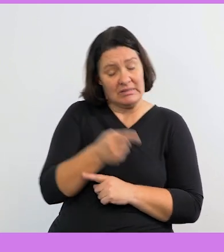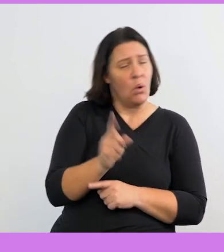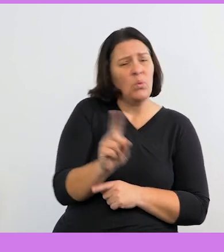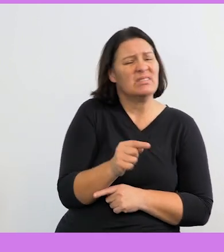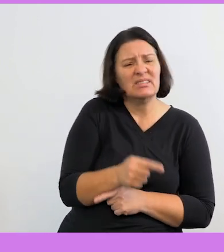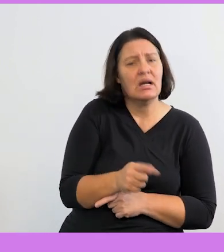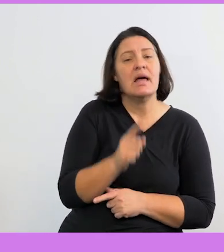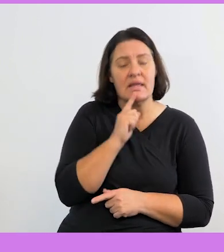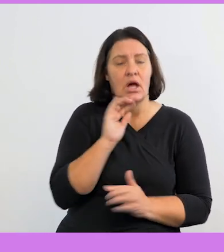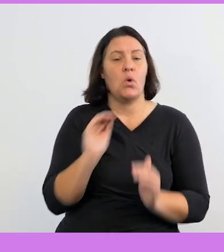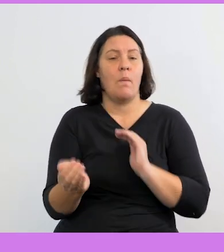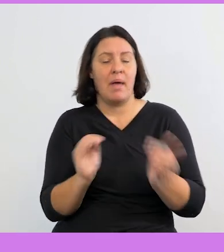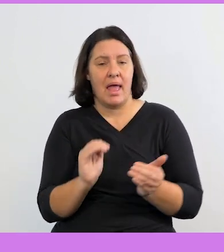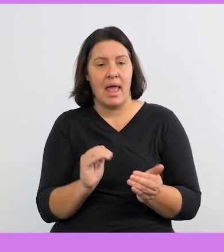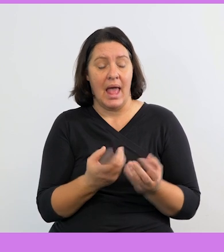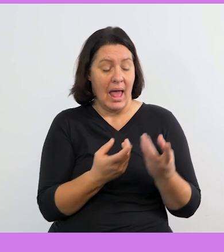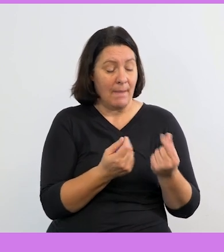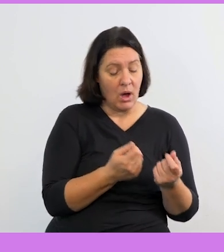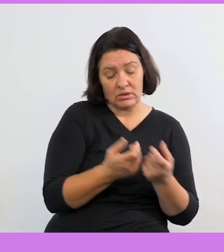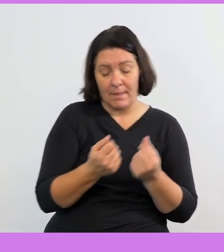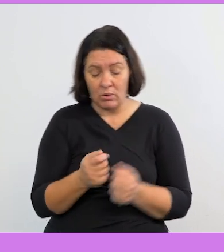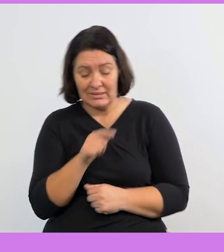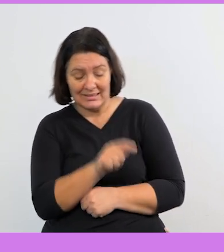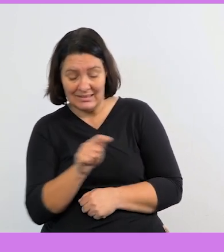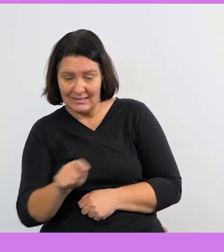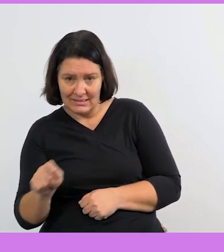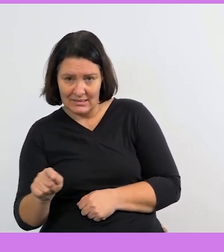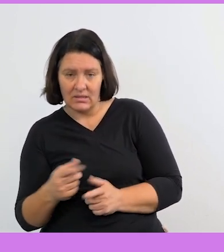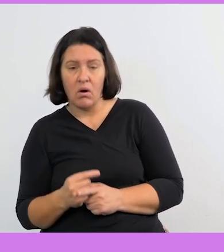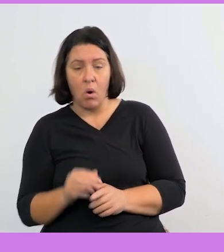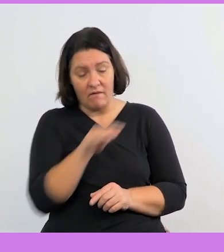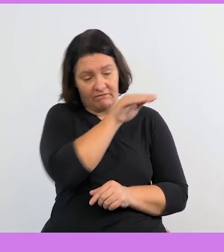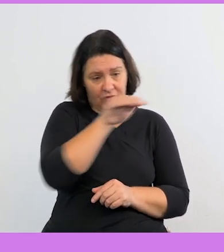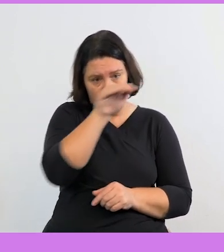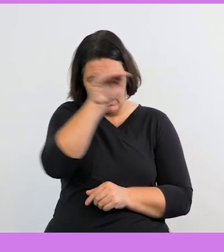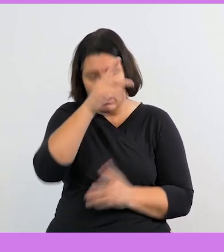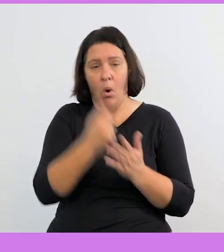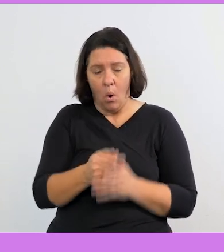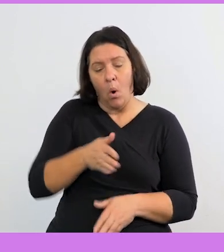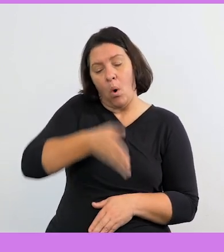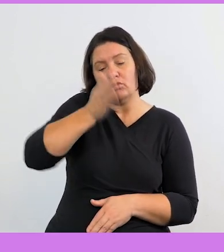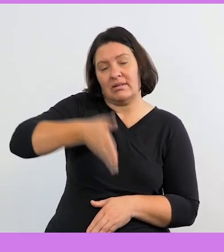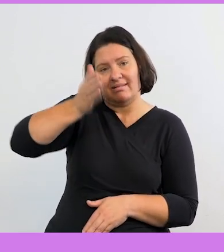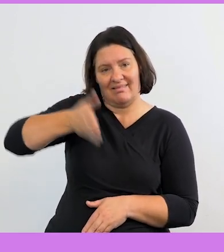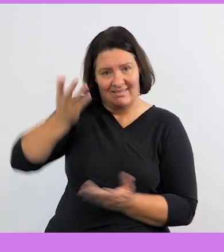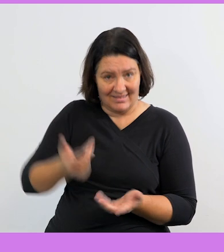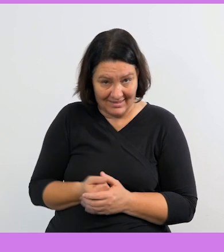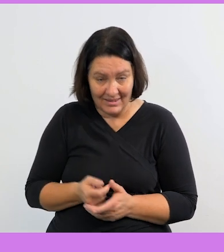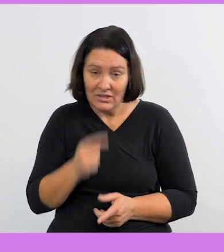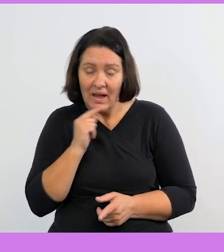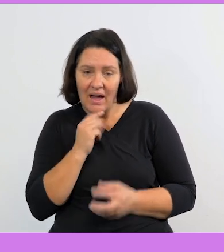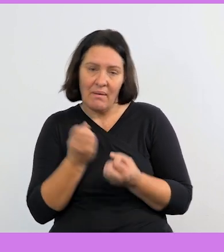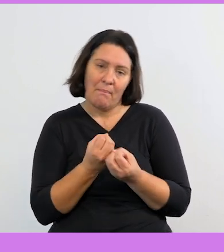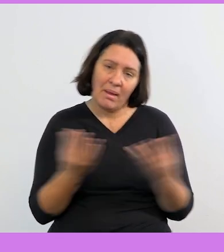bar graph is a graph that compares different amounts using vertically or horizontal bars. And then we distinguish